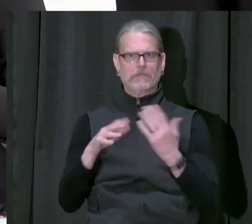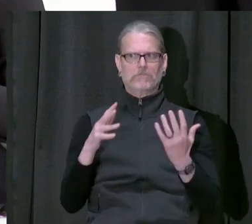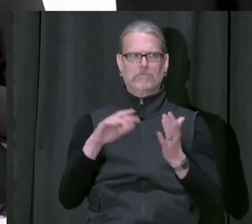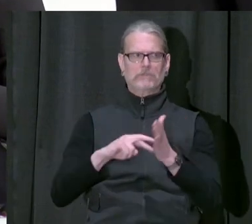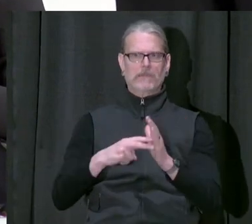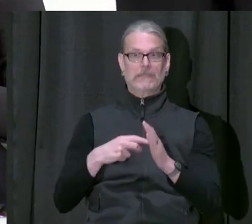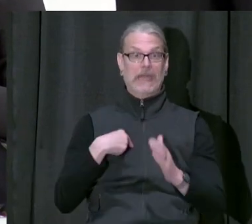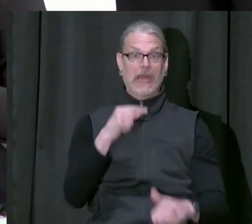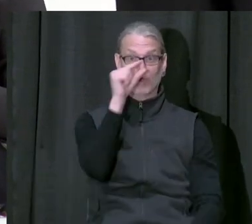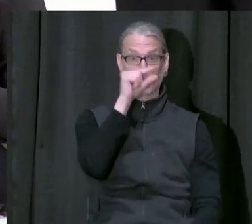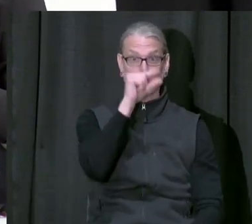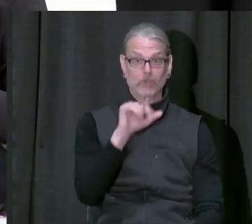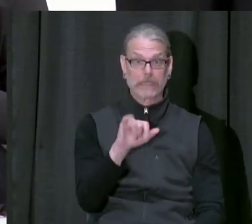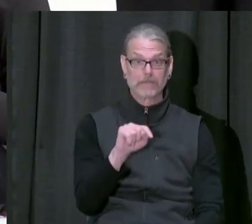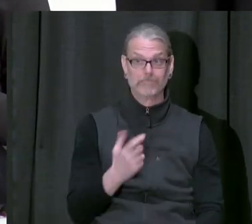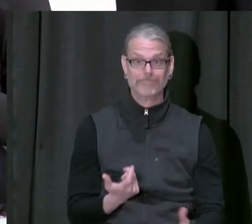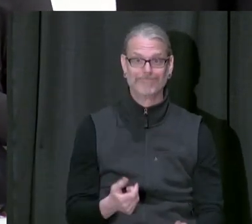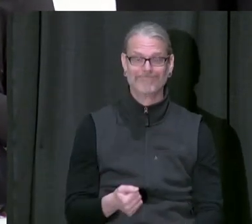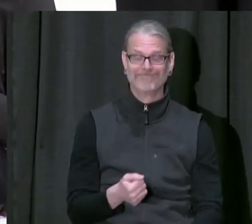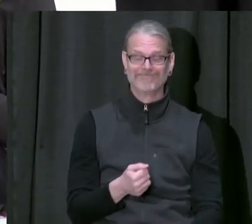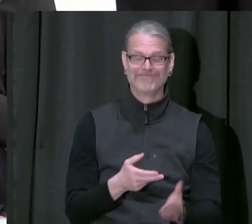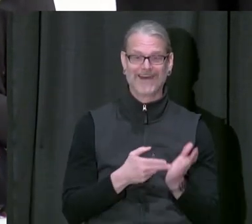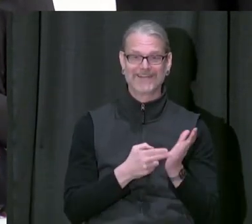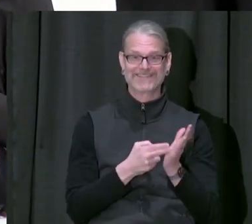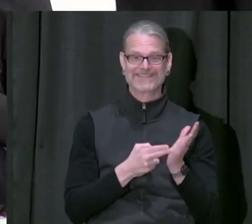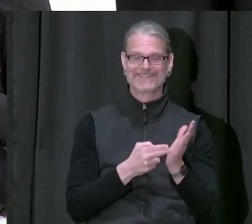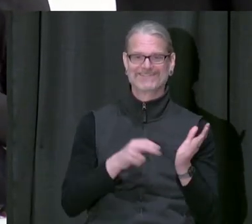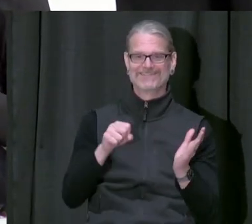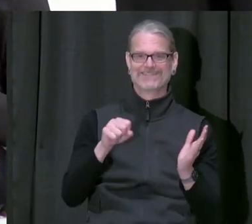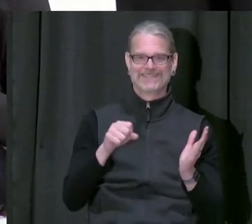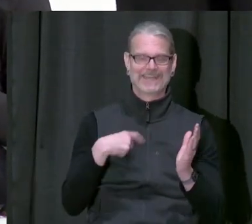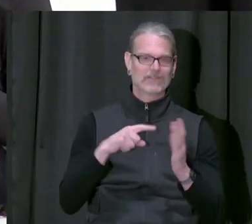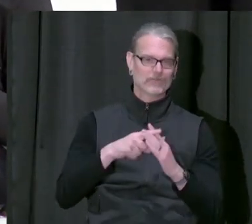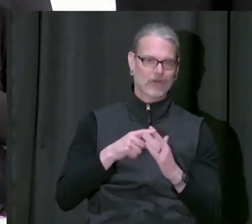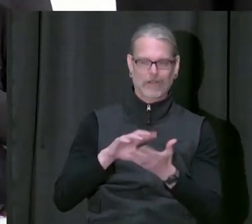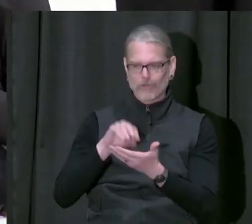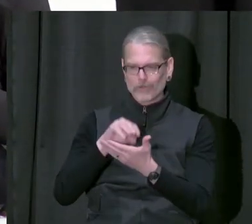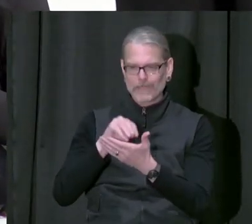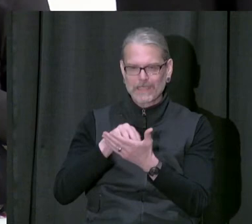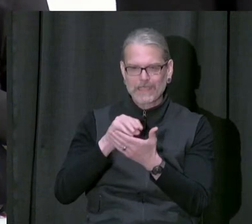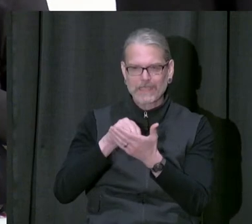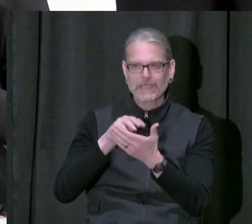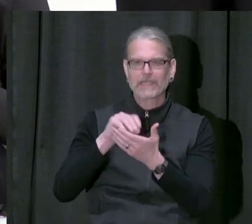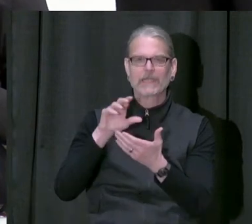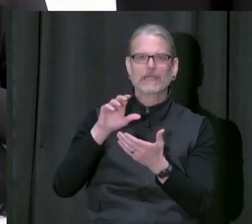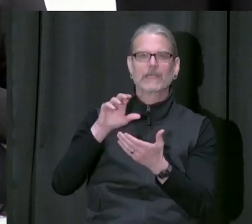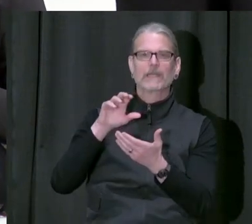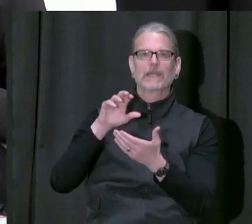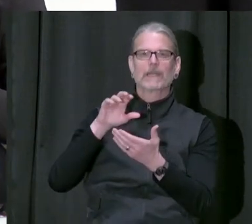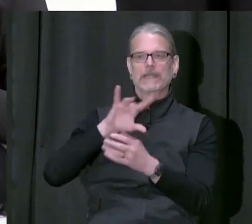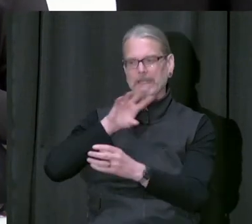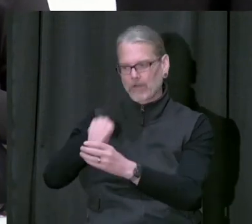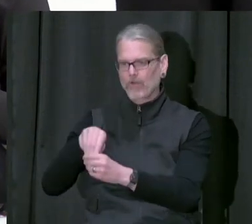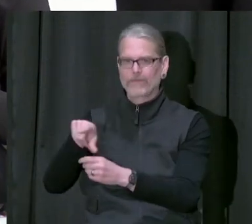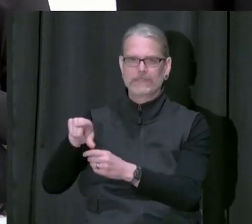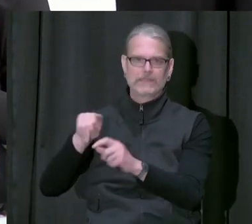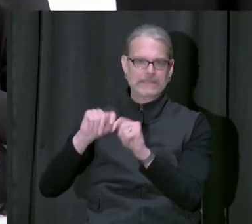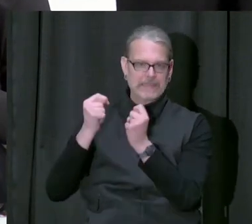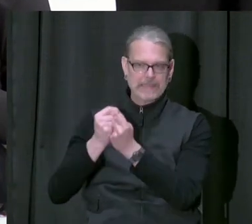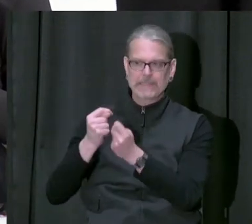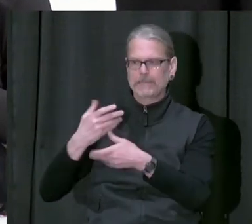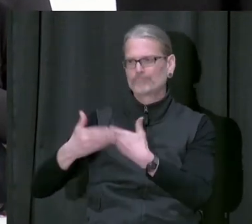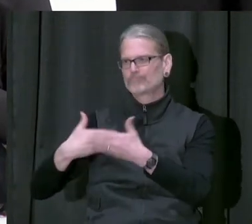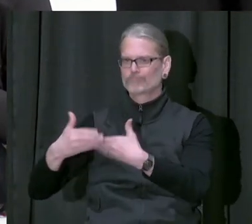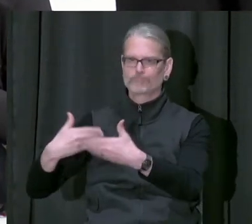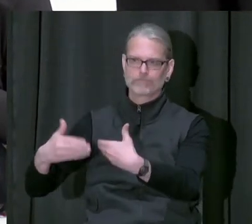it. And as I started learning and, you know, onboarding to the team and figuring things out, I realized